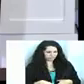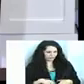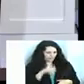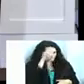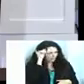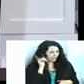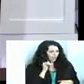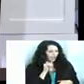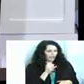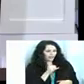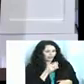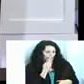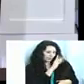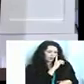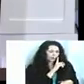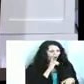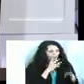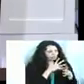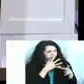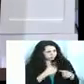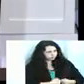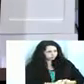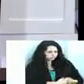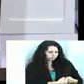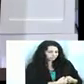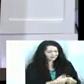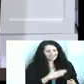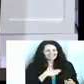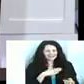Perhaps that's my image of Jesus, I don't know.